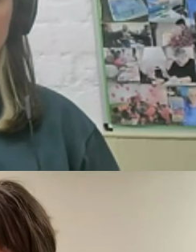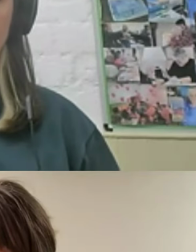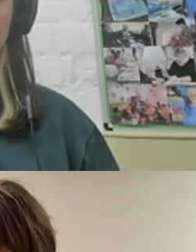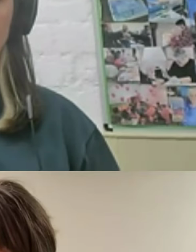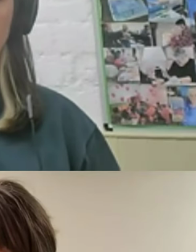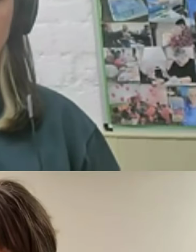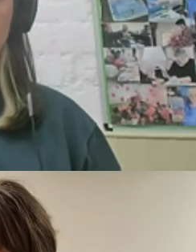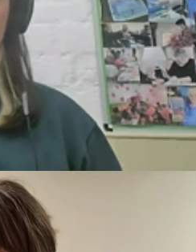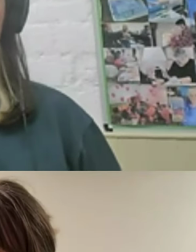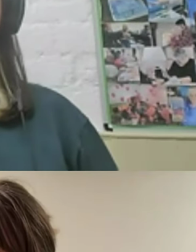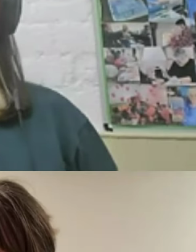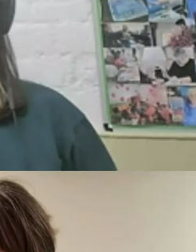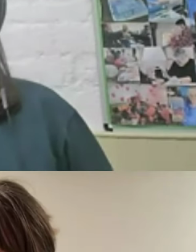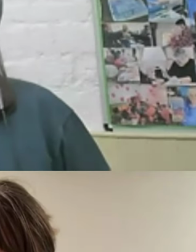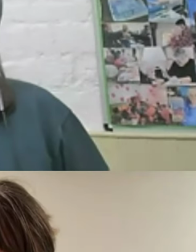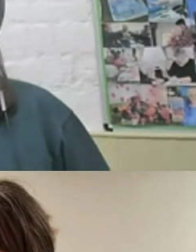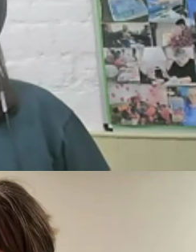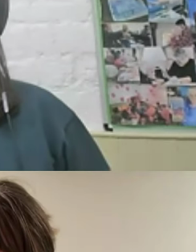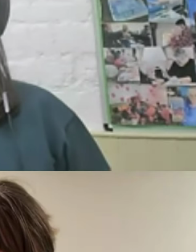seconds, which is lovely.